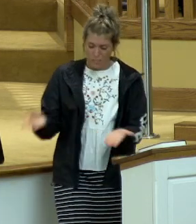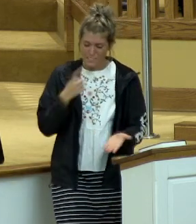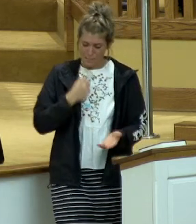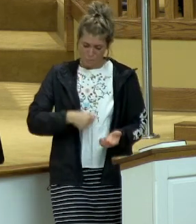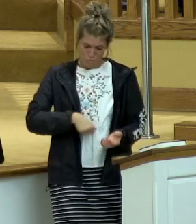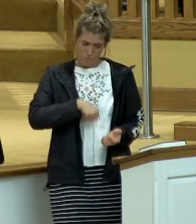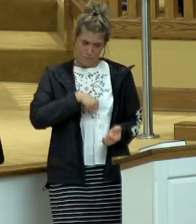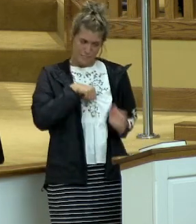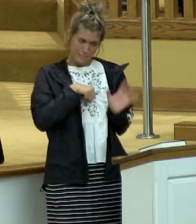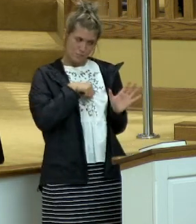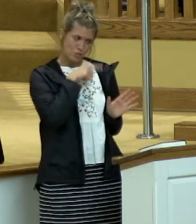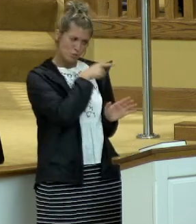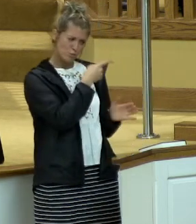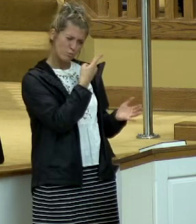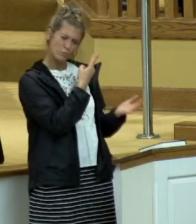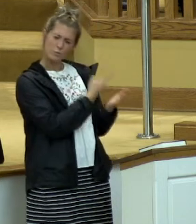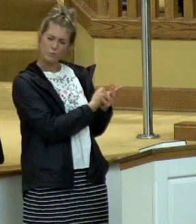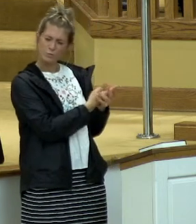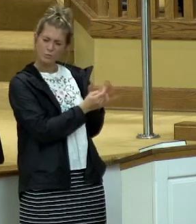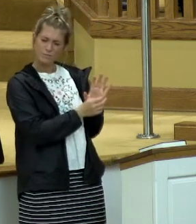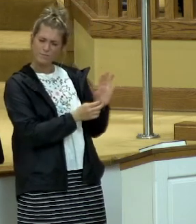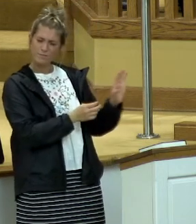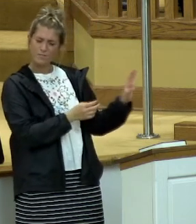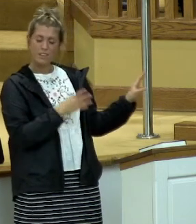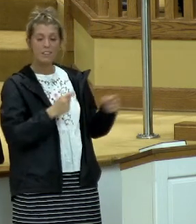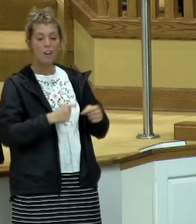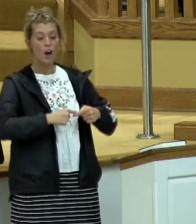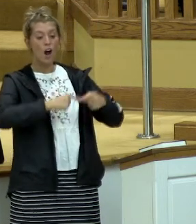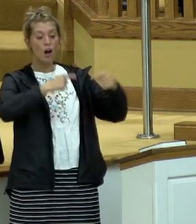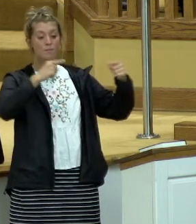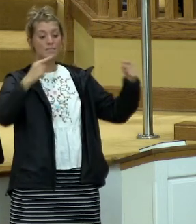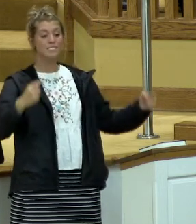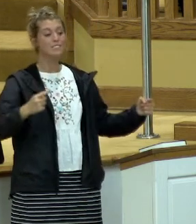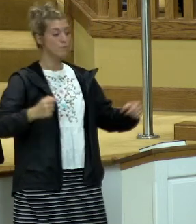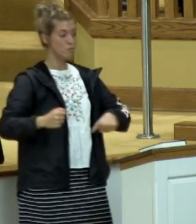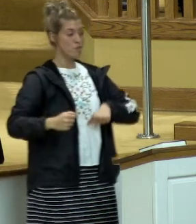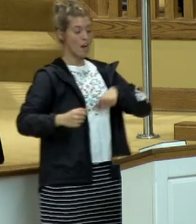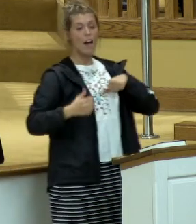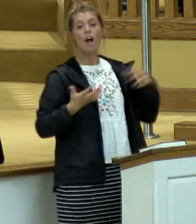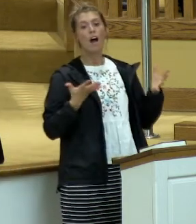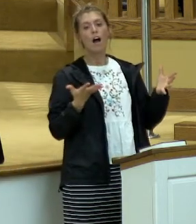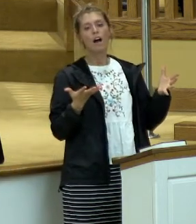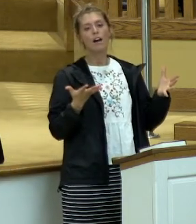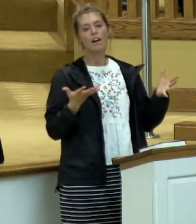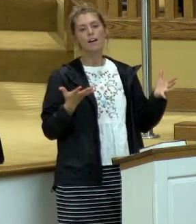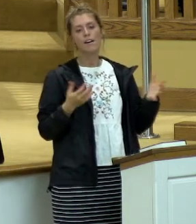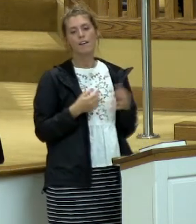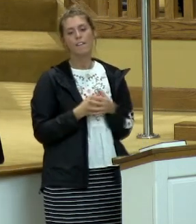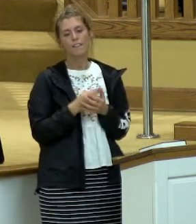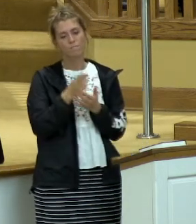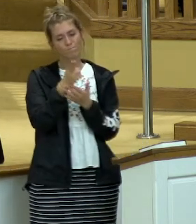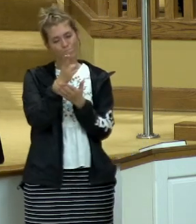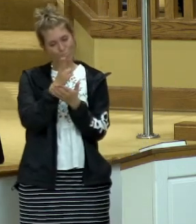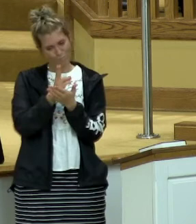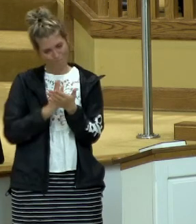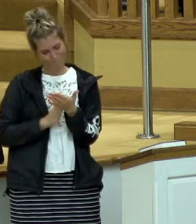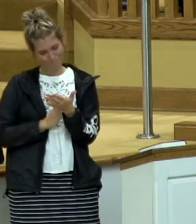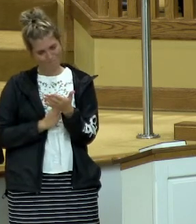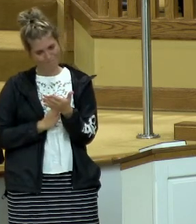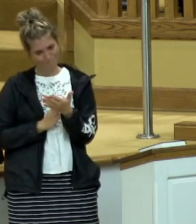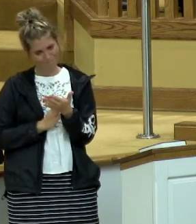says, pride, you lose. And the opposite of pride is what Miss Paulette said in Milk. Humility.